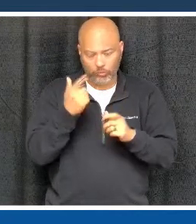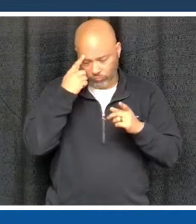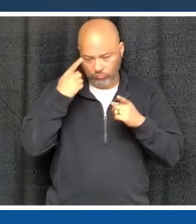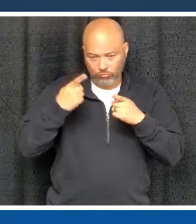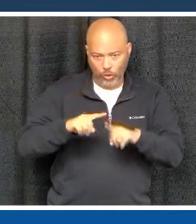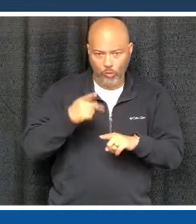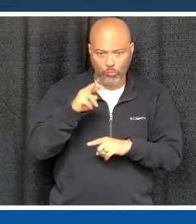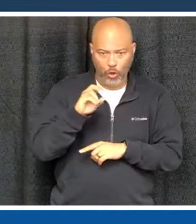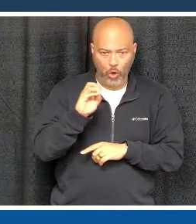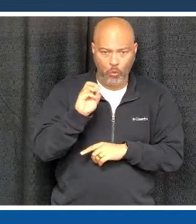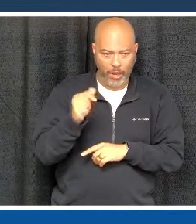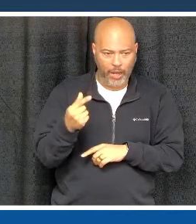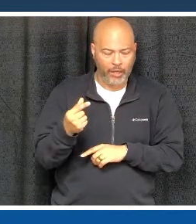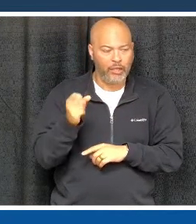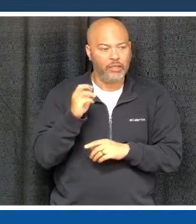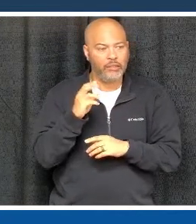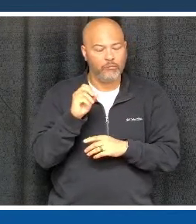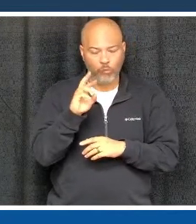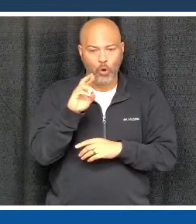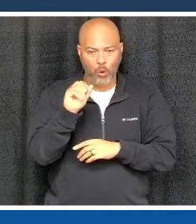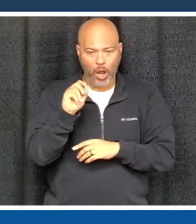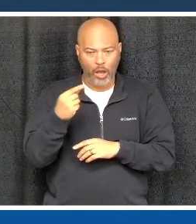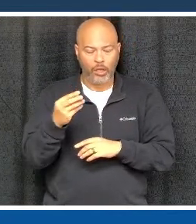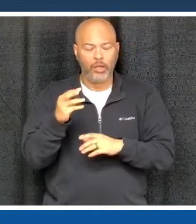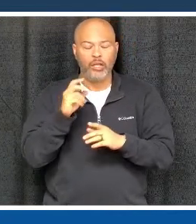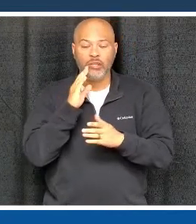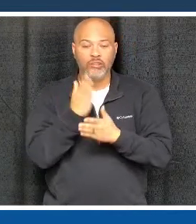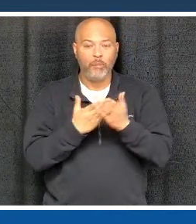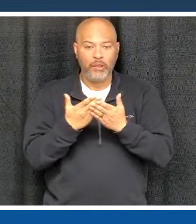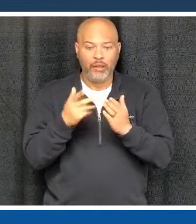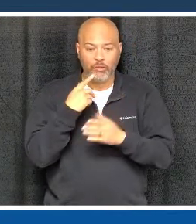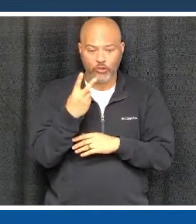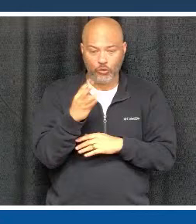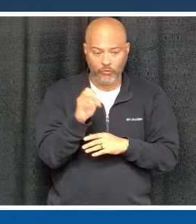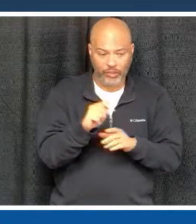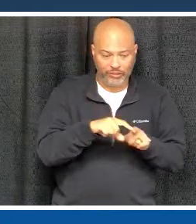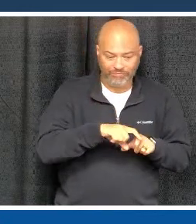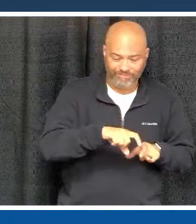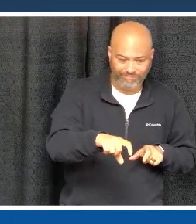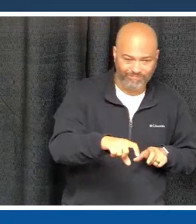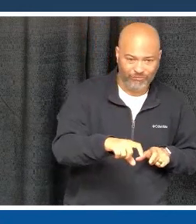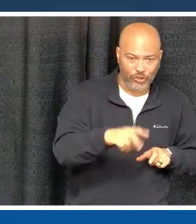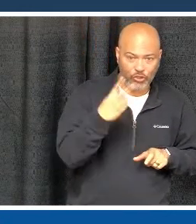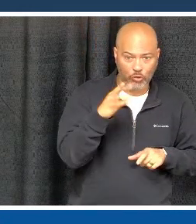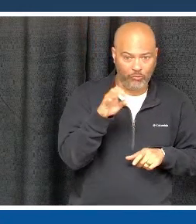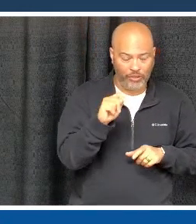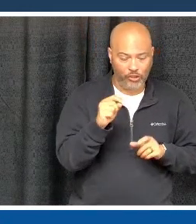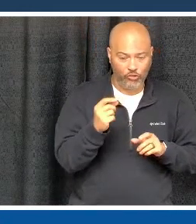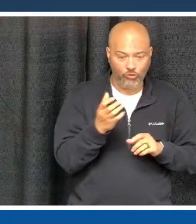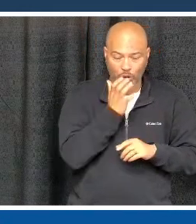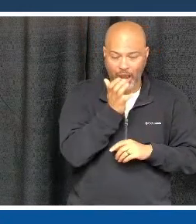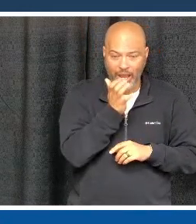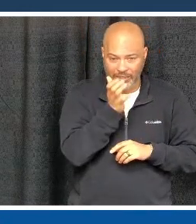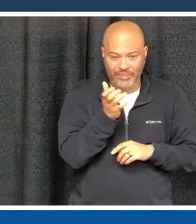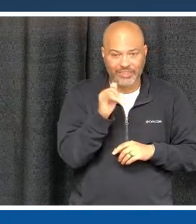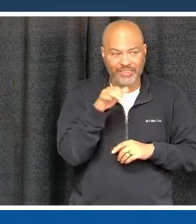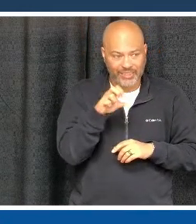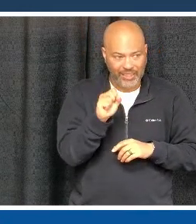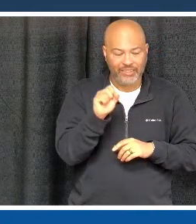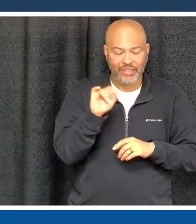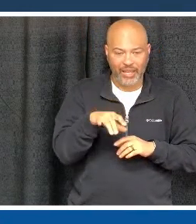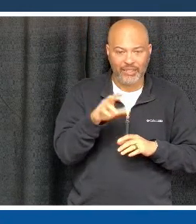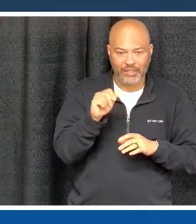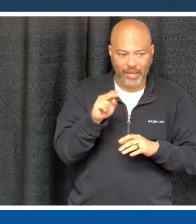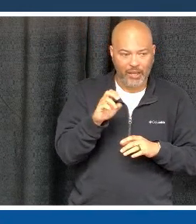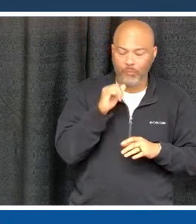PRO-AG standards. Okay. Some of the other things that are in here, like the 2-foot grass strip and whatnot, 2-foot grass, yes, that's cane detectable.